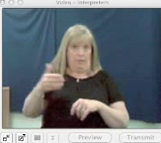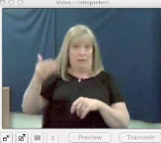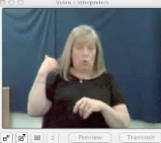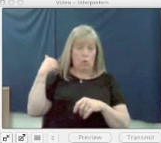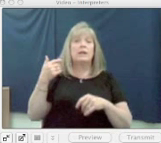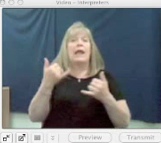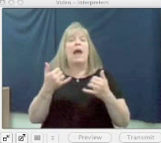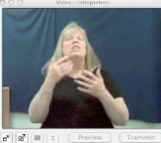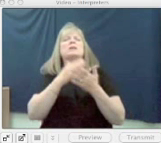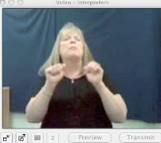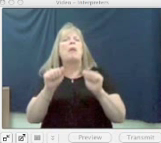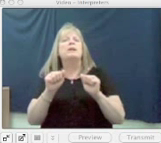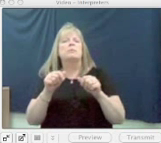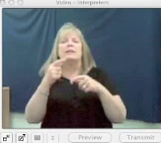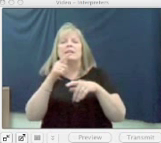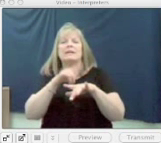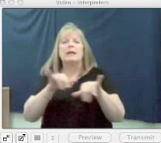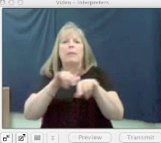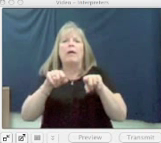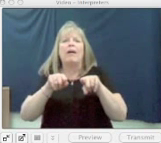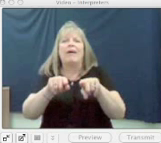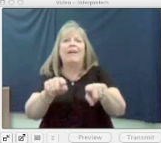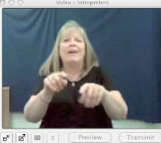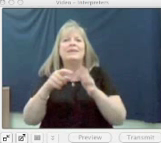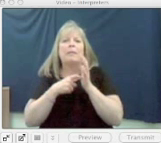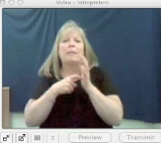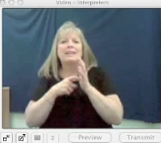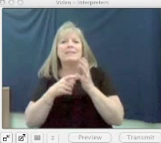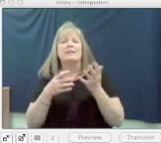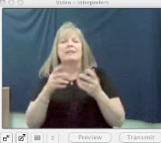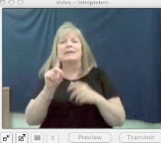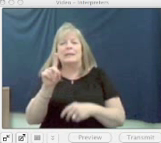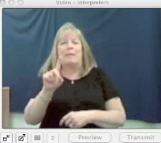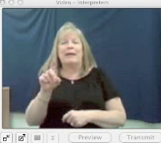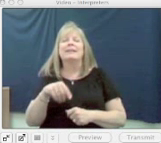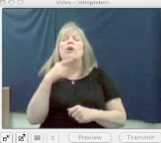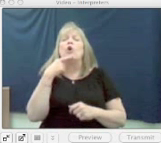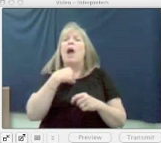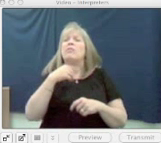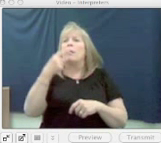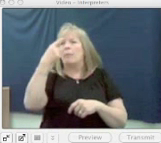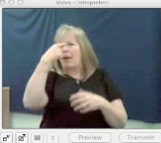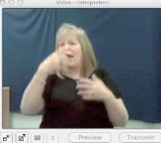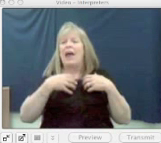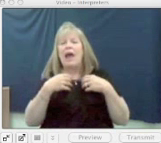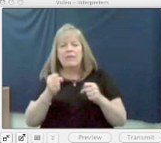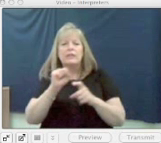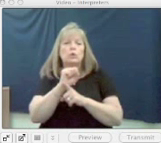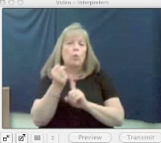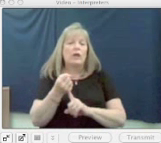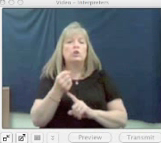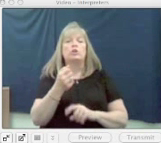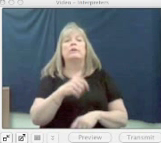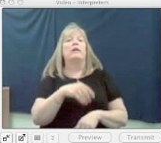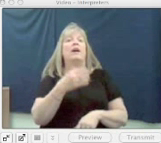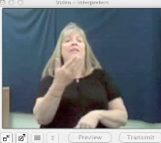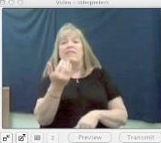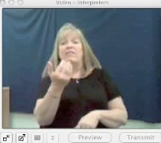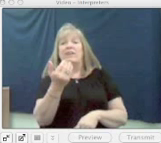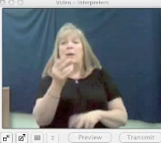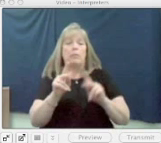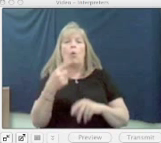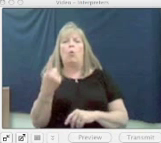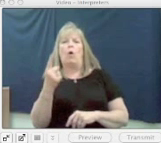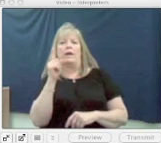concurrent demands. Suppose you were interpreting in a mental health situation. You have a group of 15 people, one person is deaf. Each person is taking a turn to